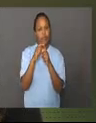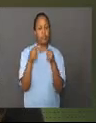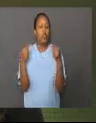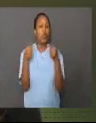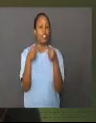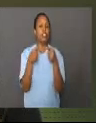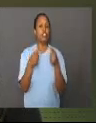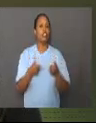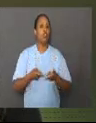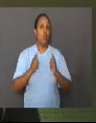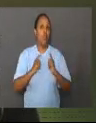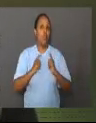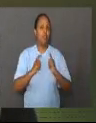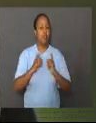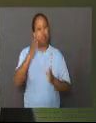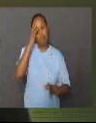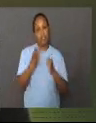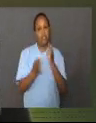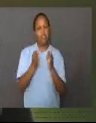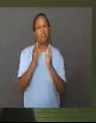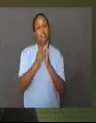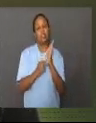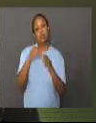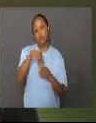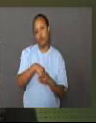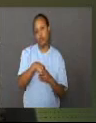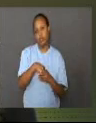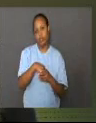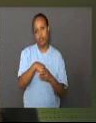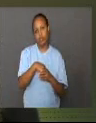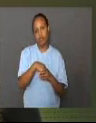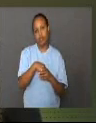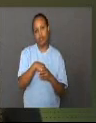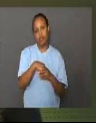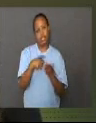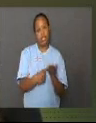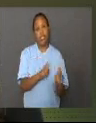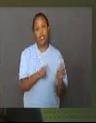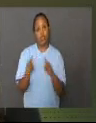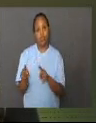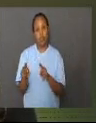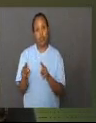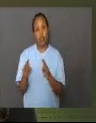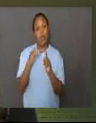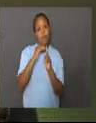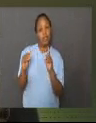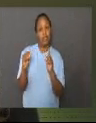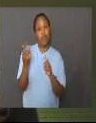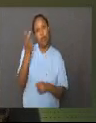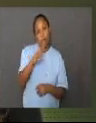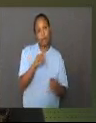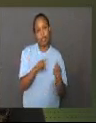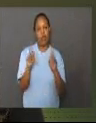connection with the judicial system, which must be objective, impartial,